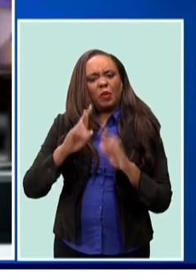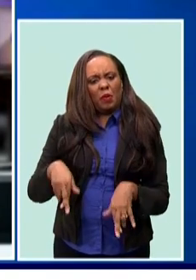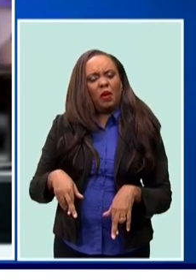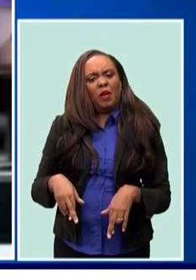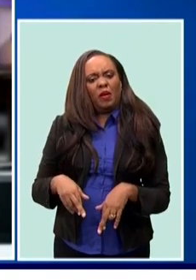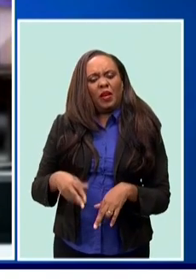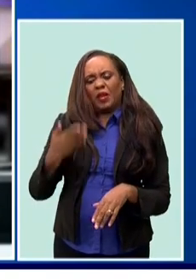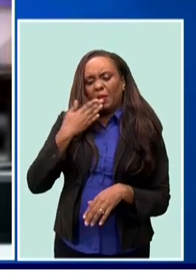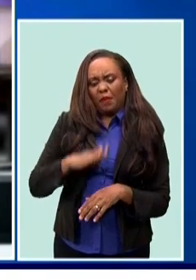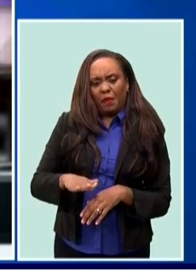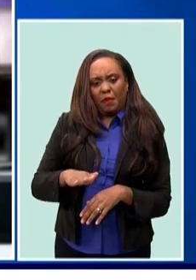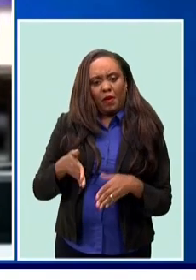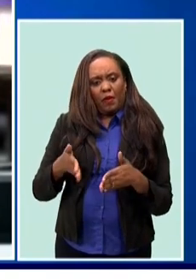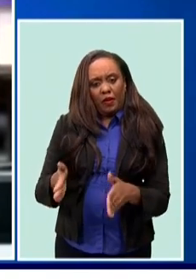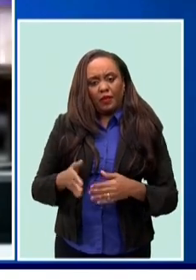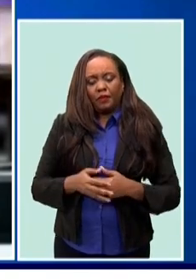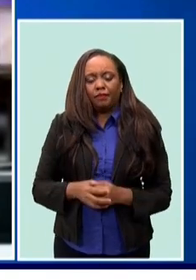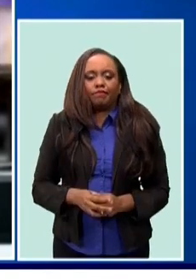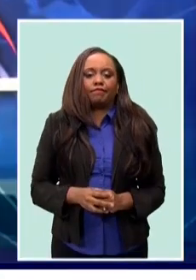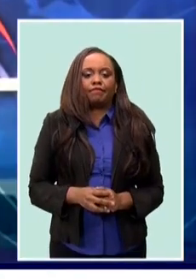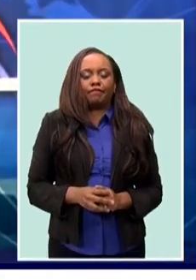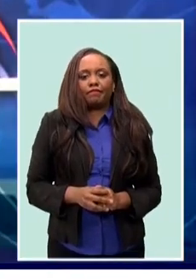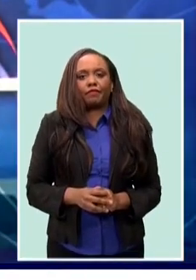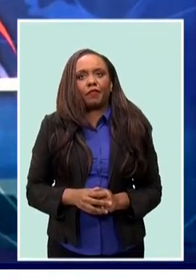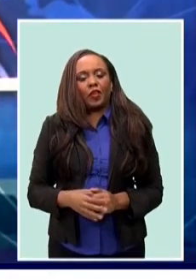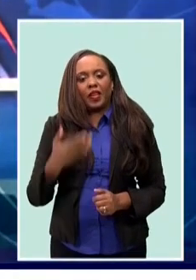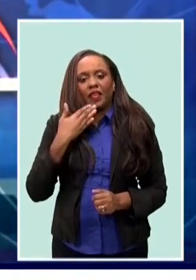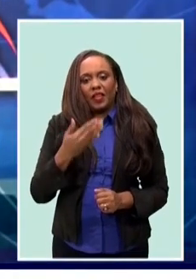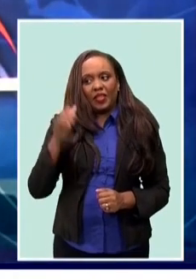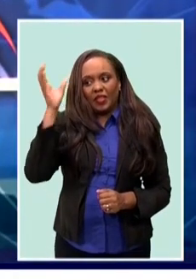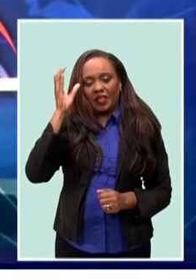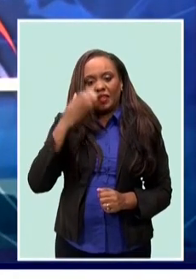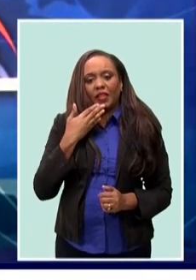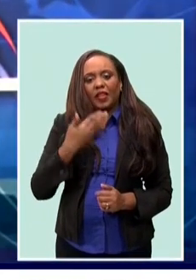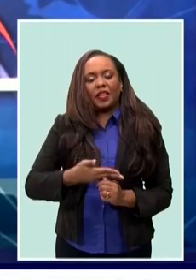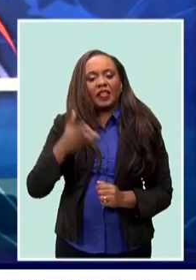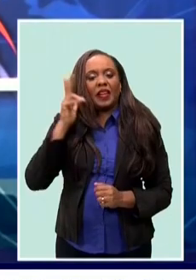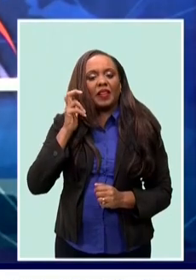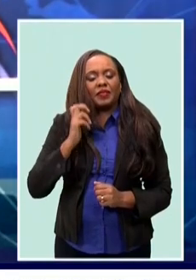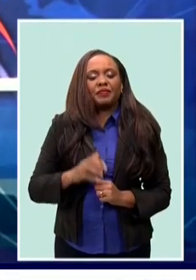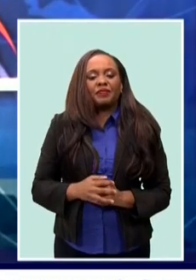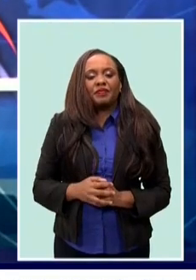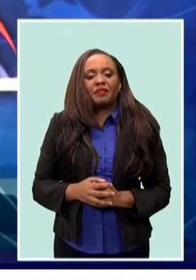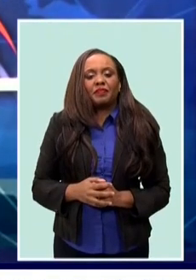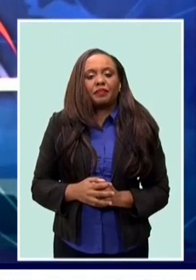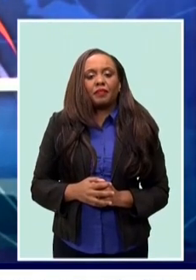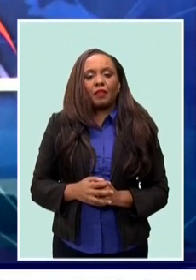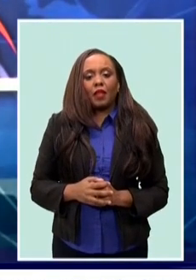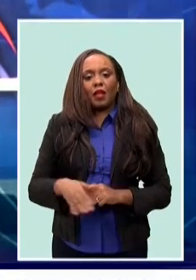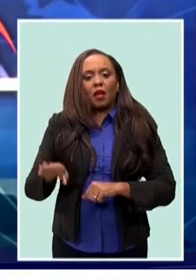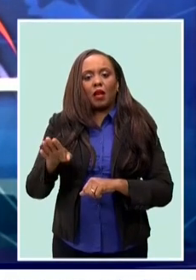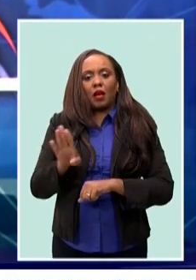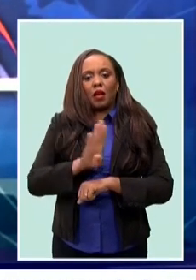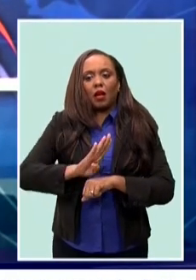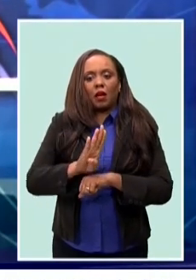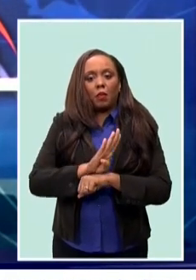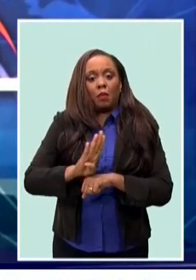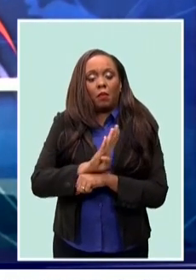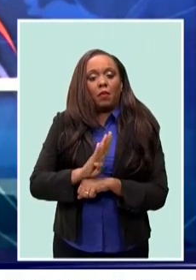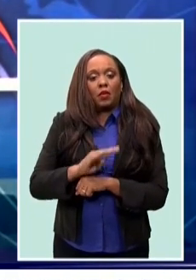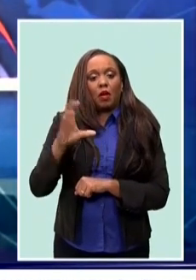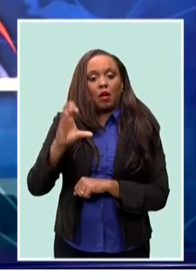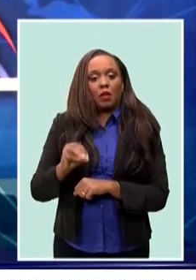being viewed. Back to you, Lisa. Thank you so much, Shane. Always good to hear from the people. Well, a Barbados-based fintech company has signed